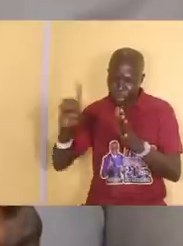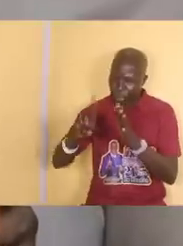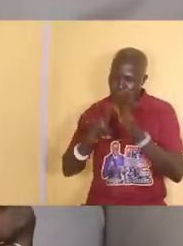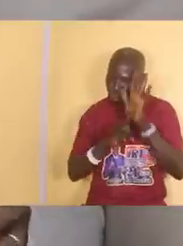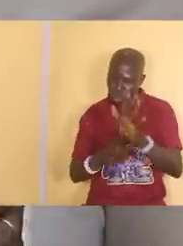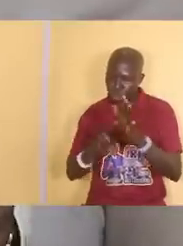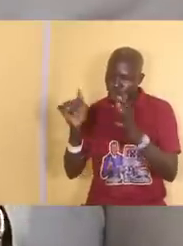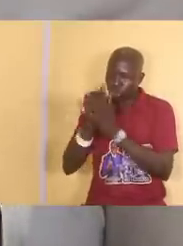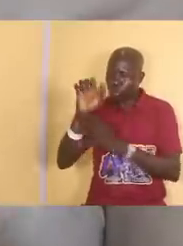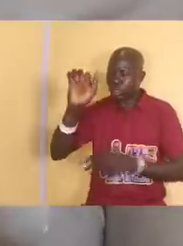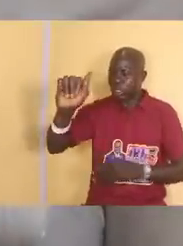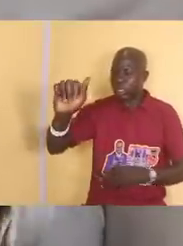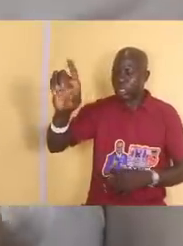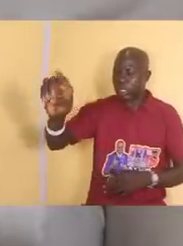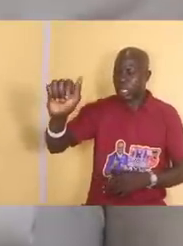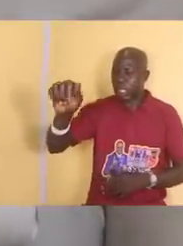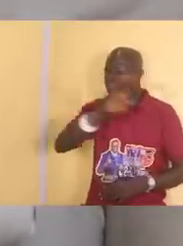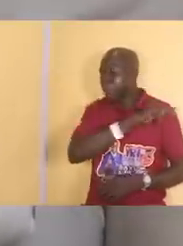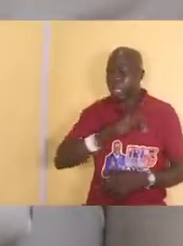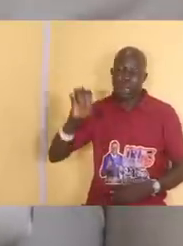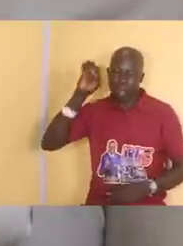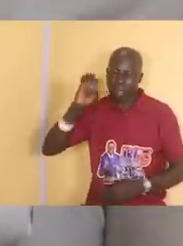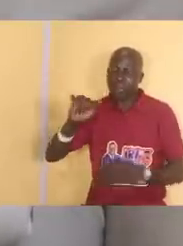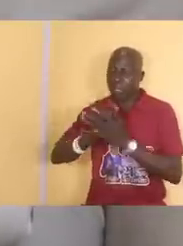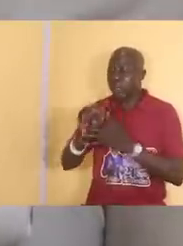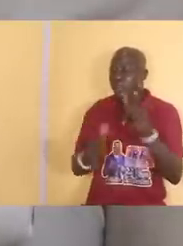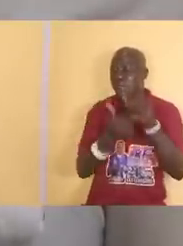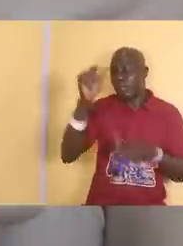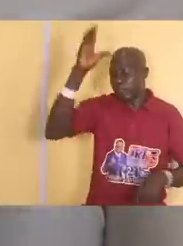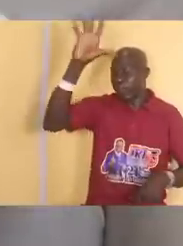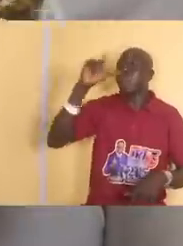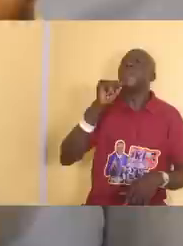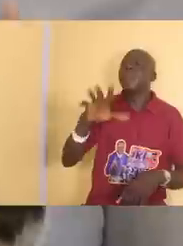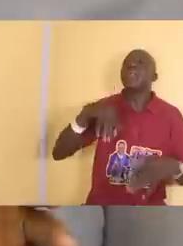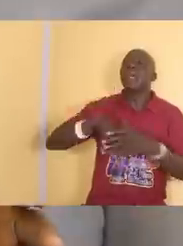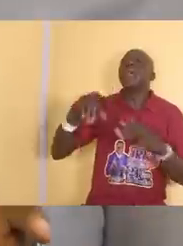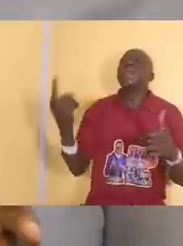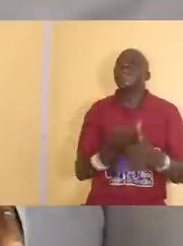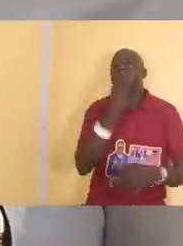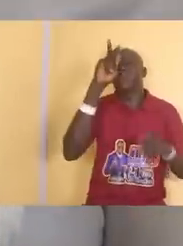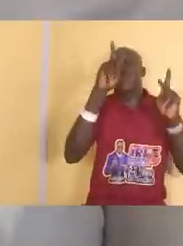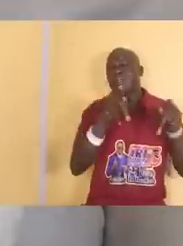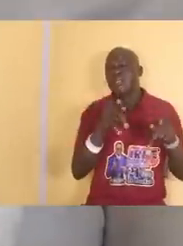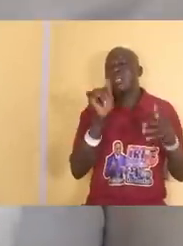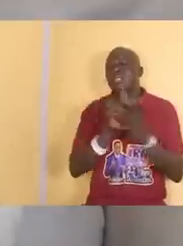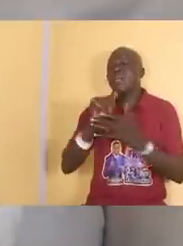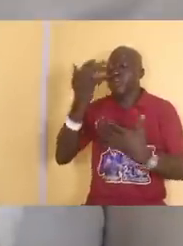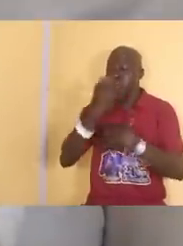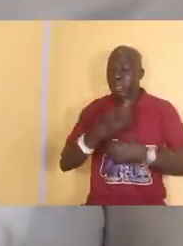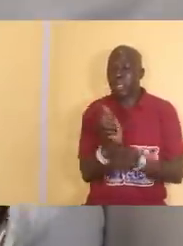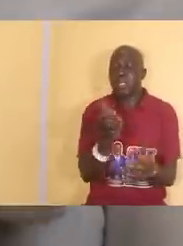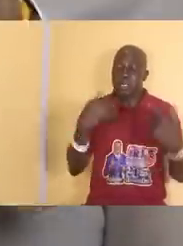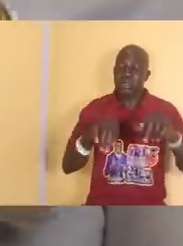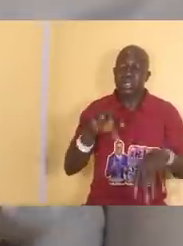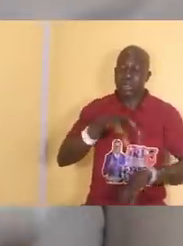That appear to Adam and Eve. Our great mother and father. They are the first persons that